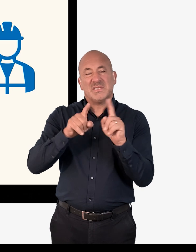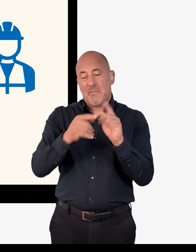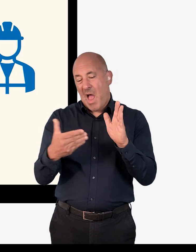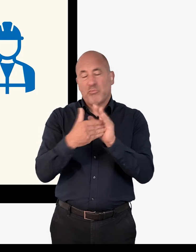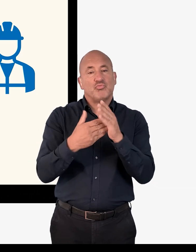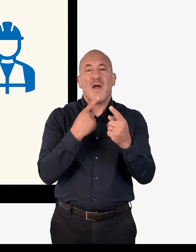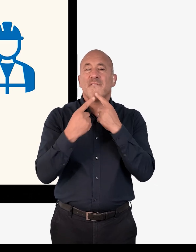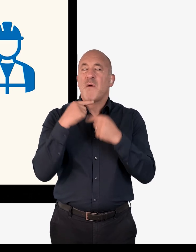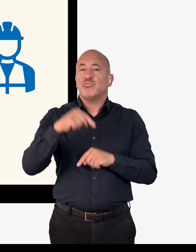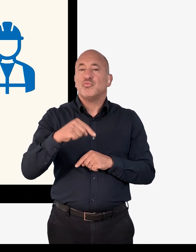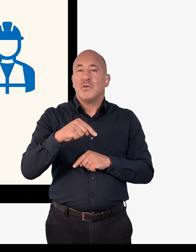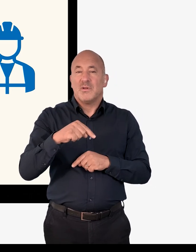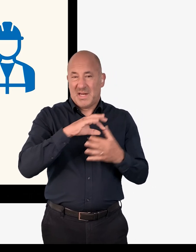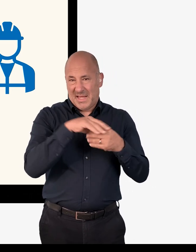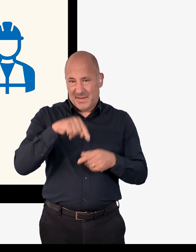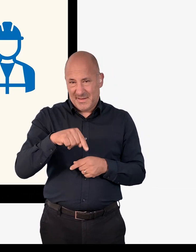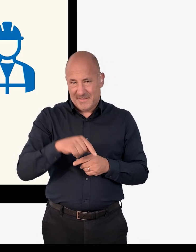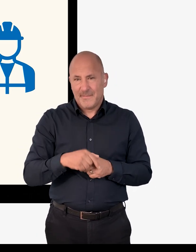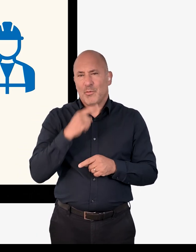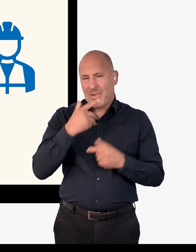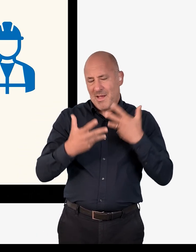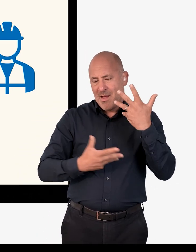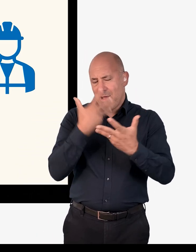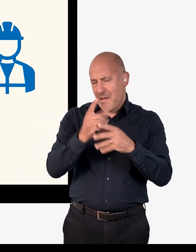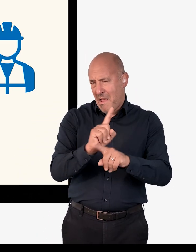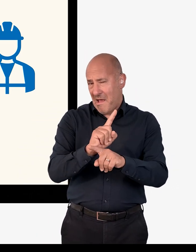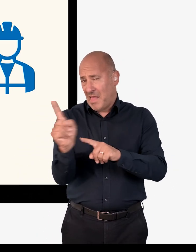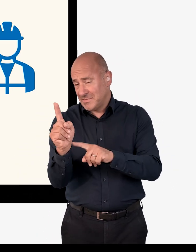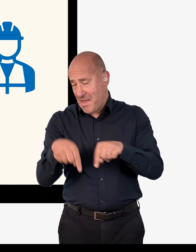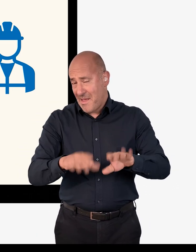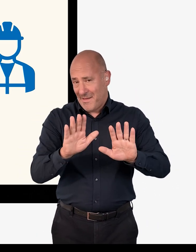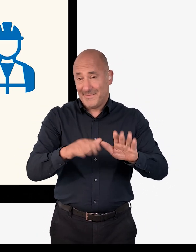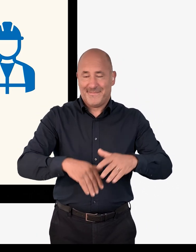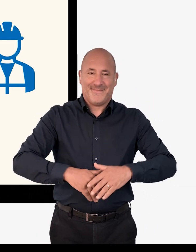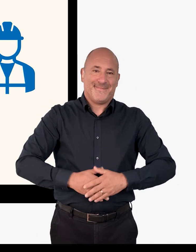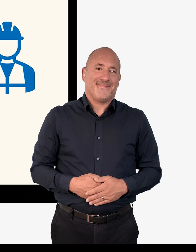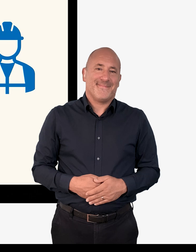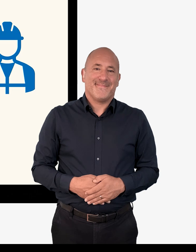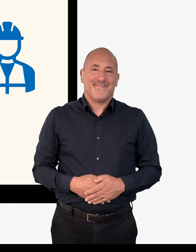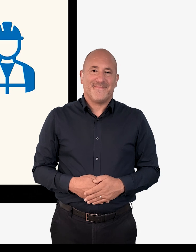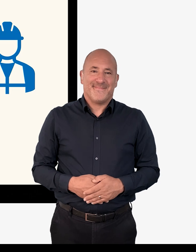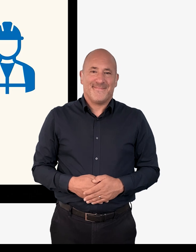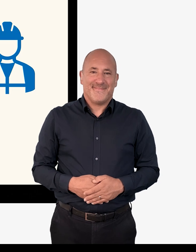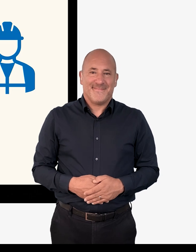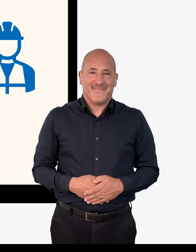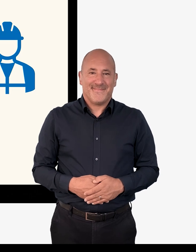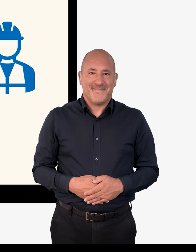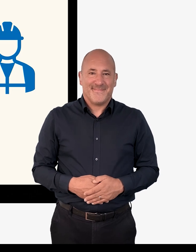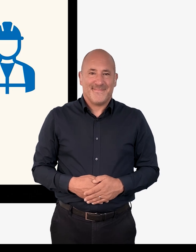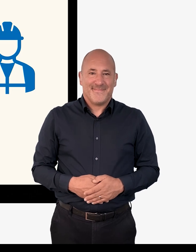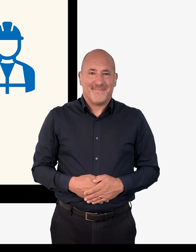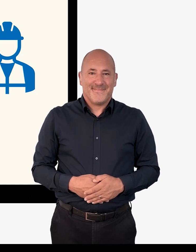provide additional documents and information as part of your application, which will be discussed later in this video.